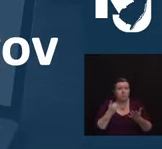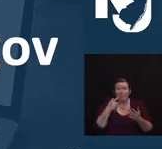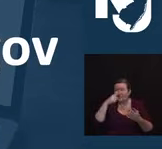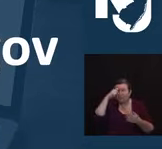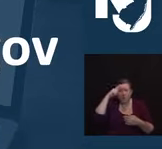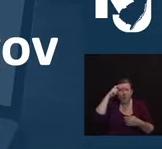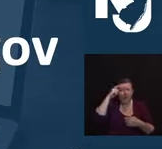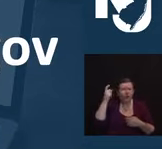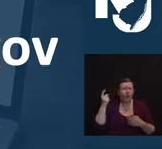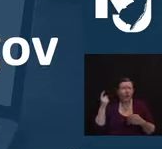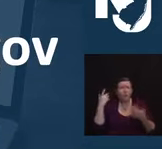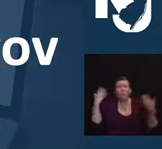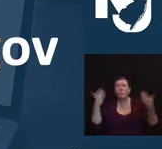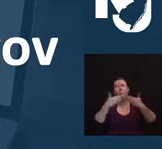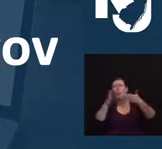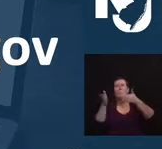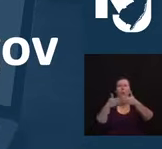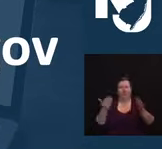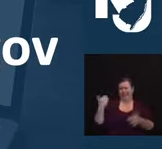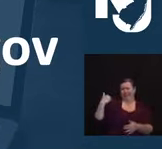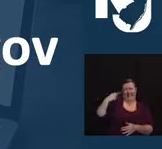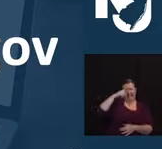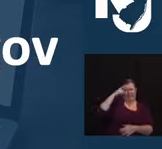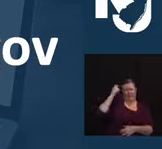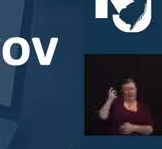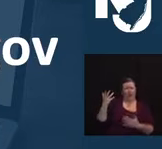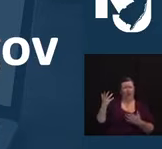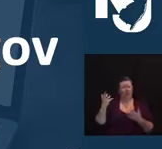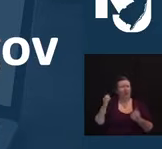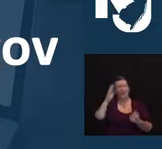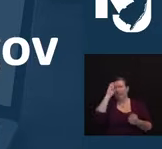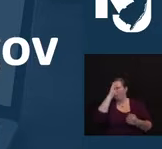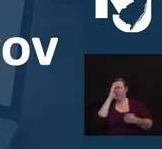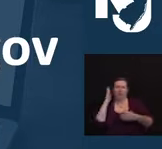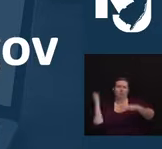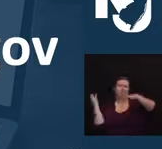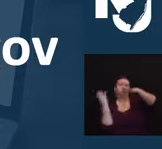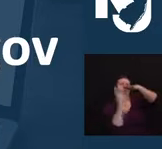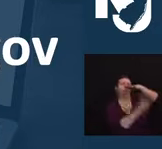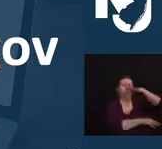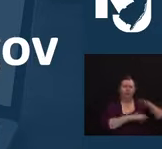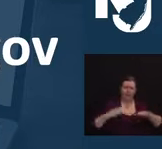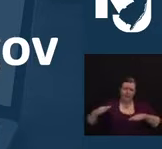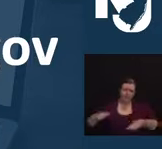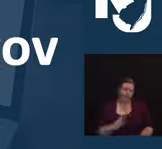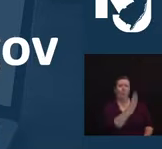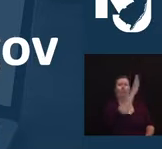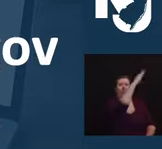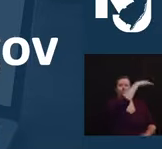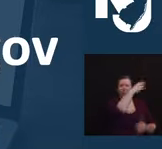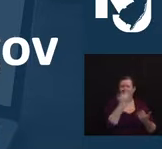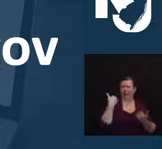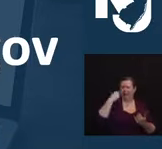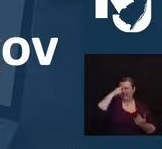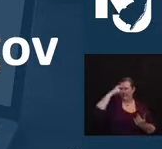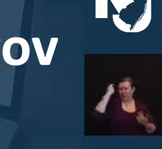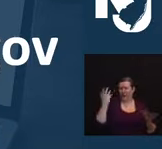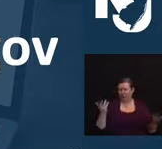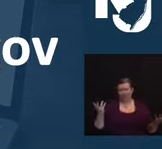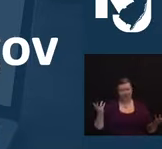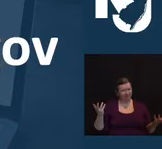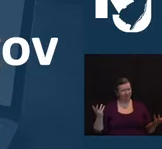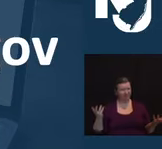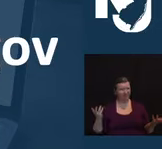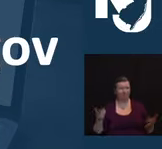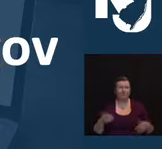in cases and hospitalizations that came on the back of that. Also, as our weather finally, Pat, becomes